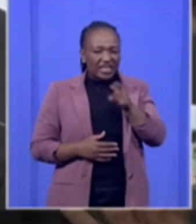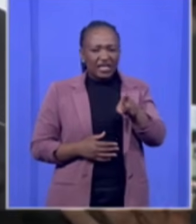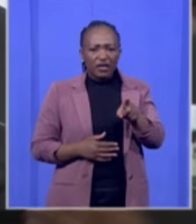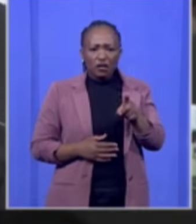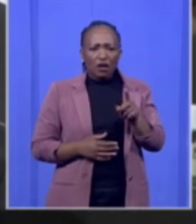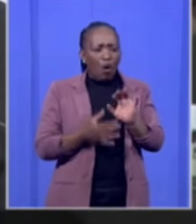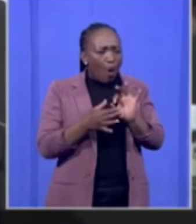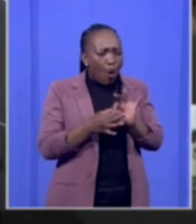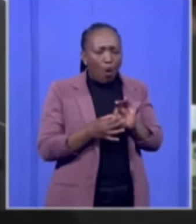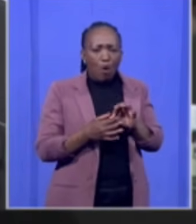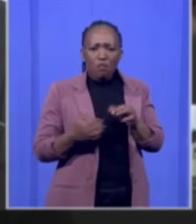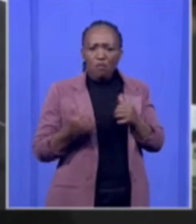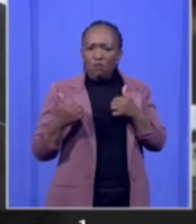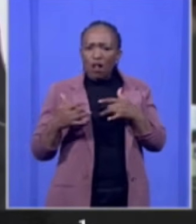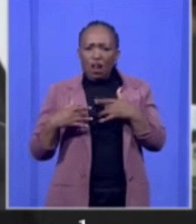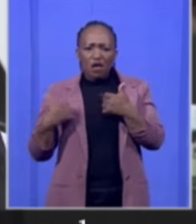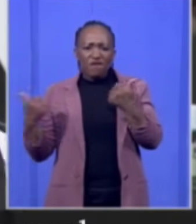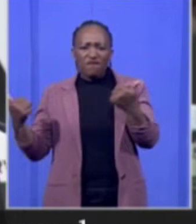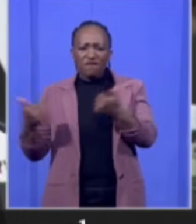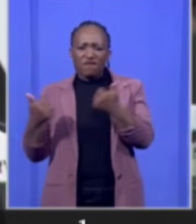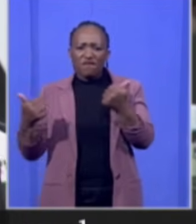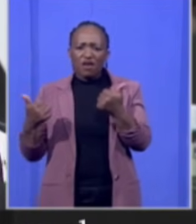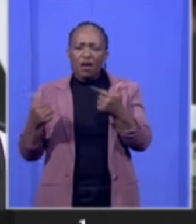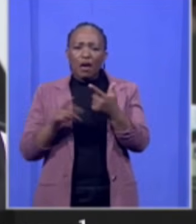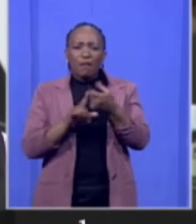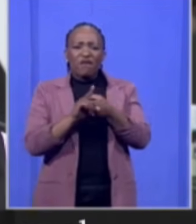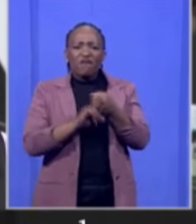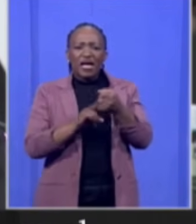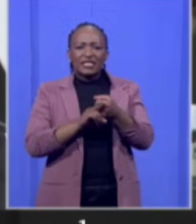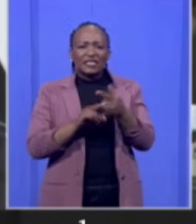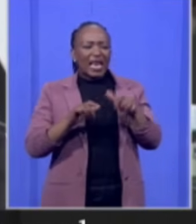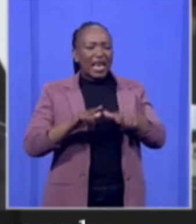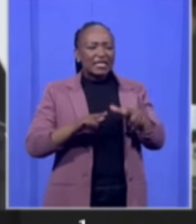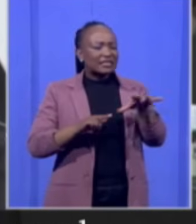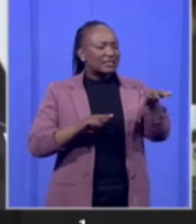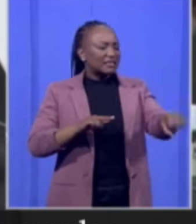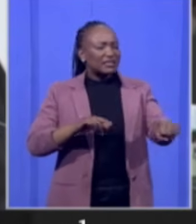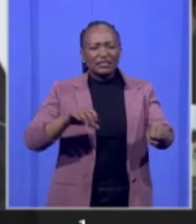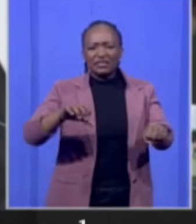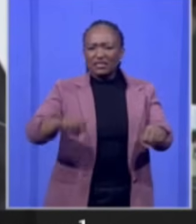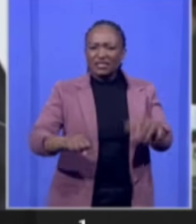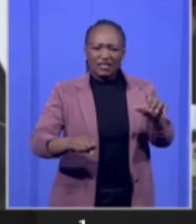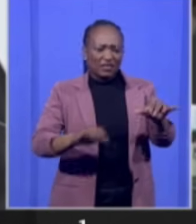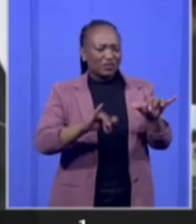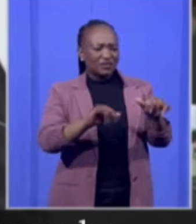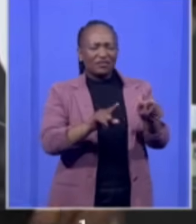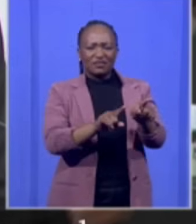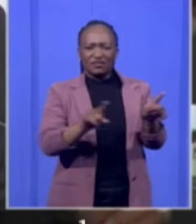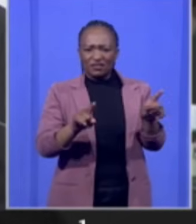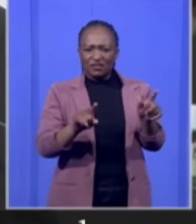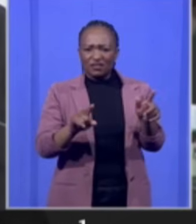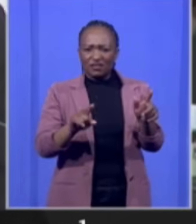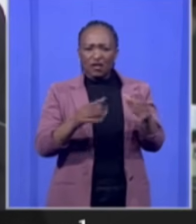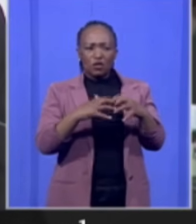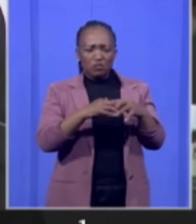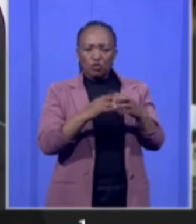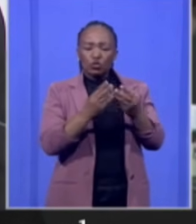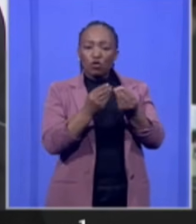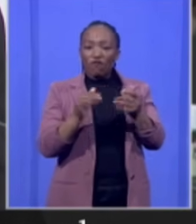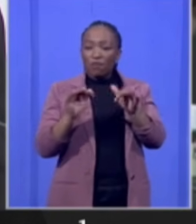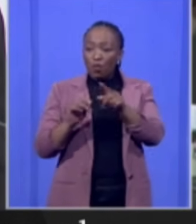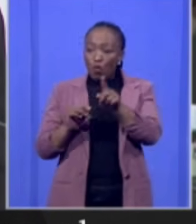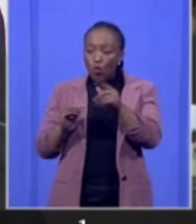living large, but they are fighting to occupy the pieces of land that are created to address those that are